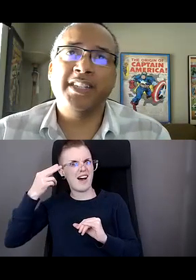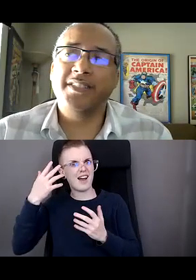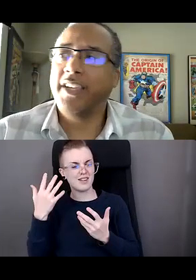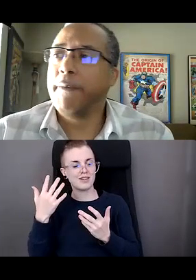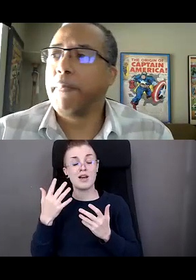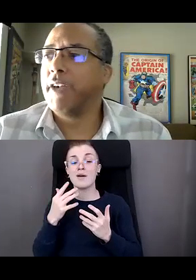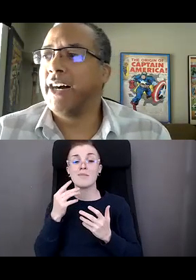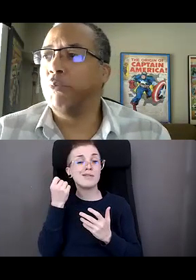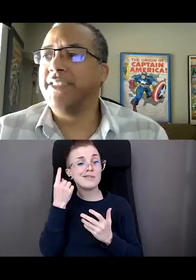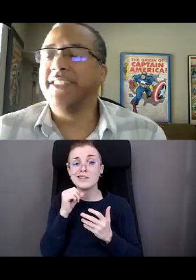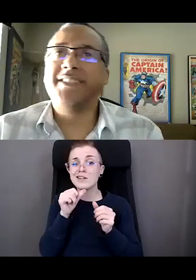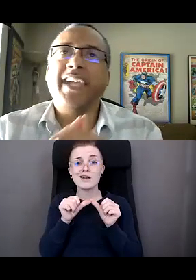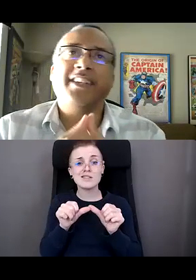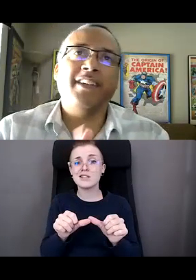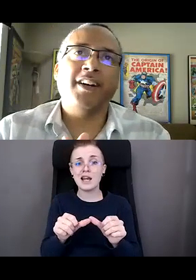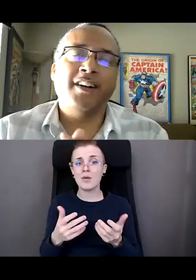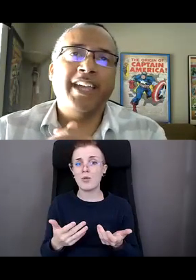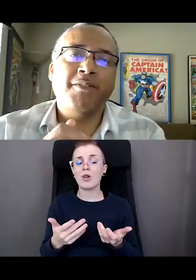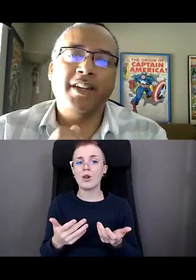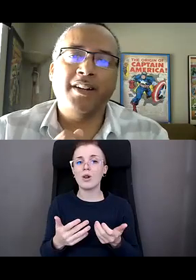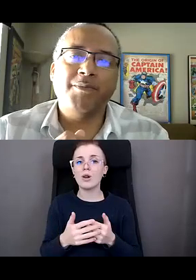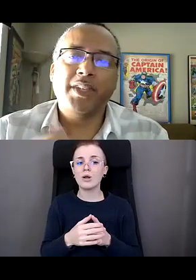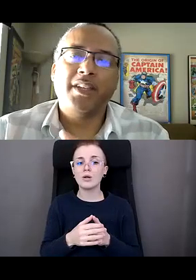because of this, we tend to take